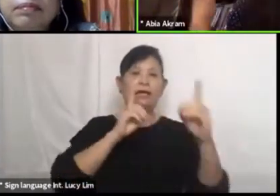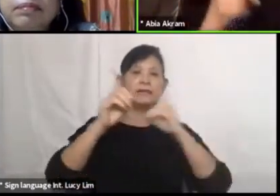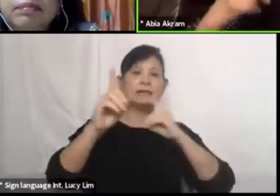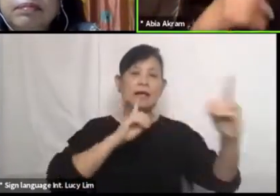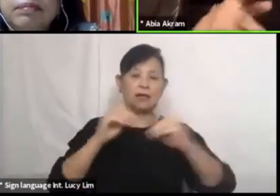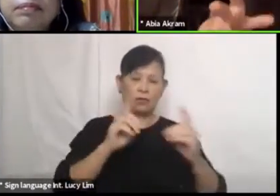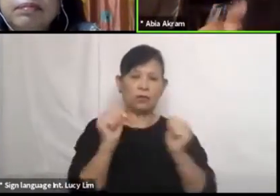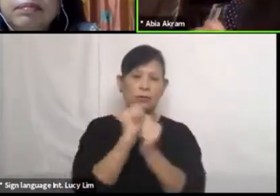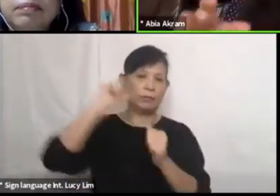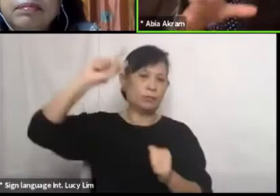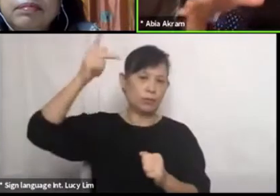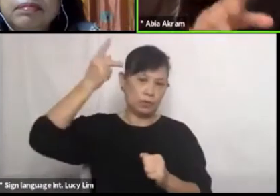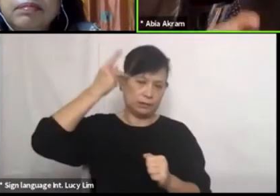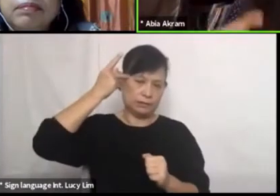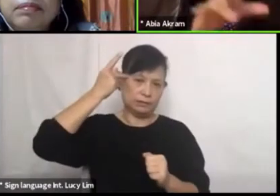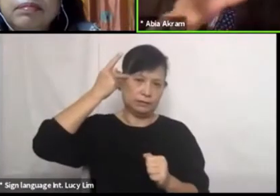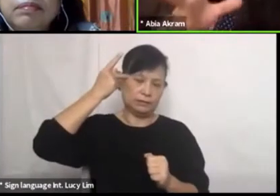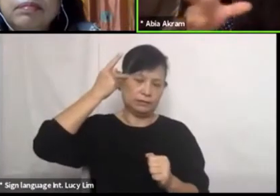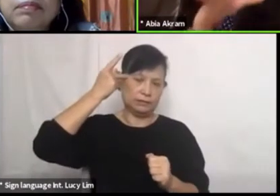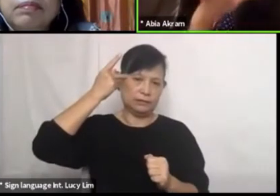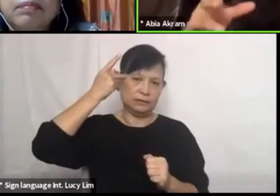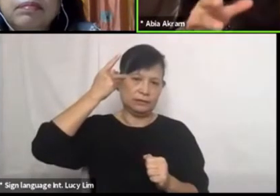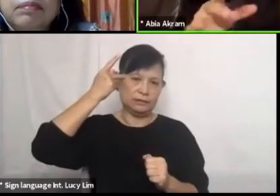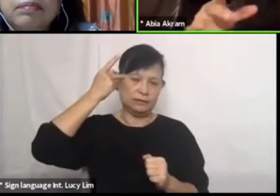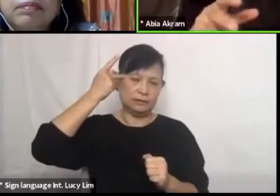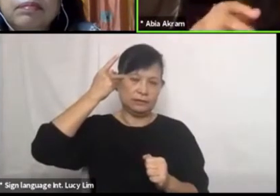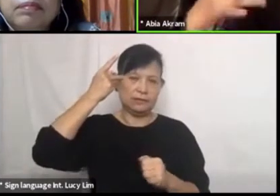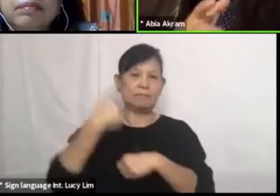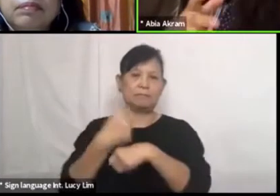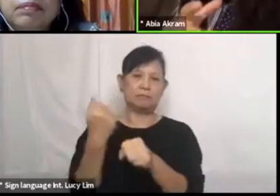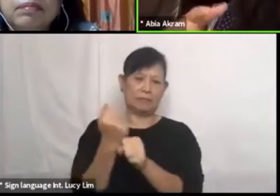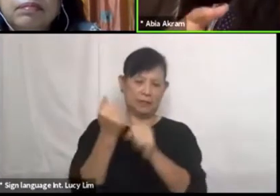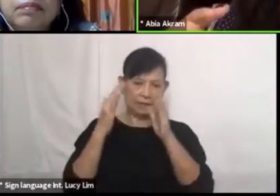you organize the policy dialogues with them